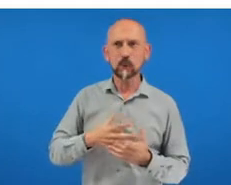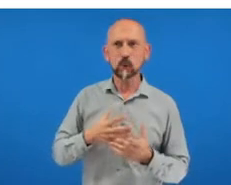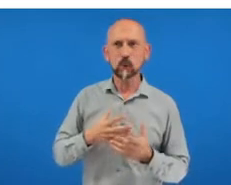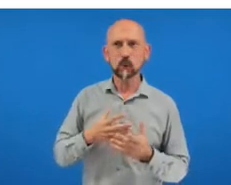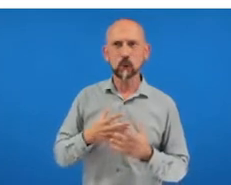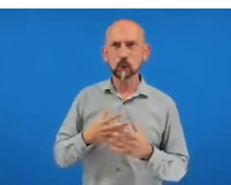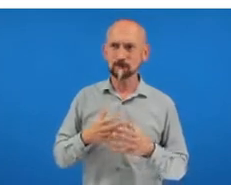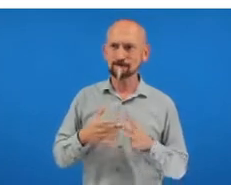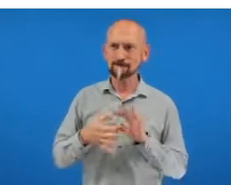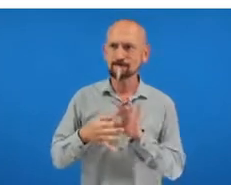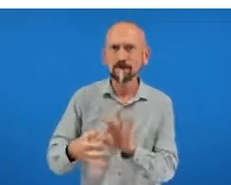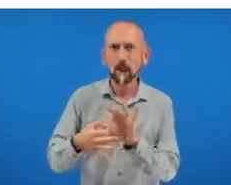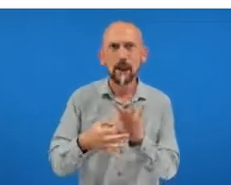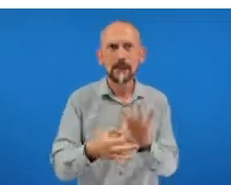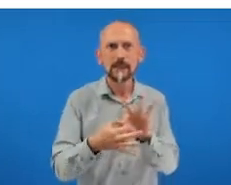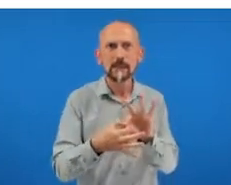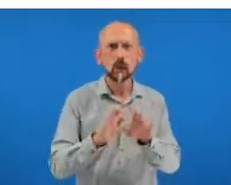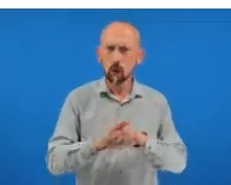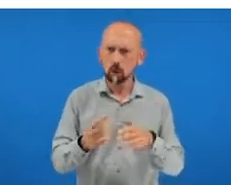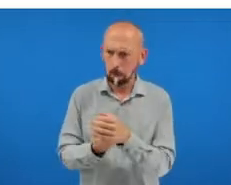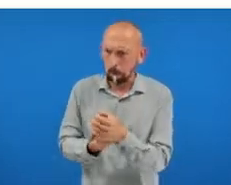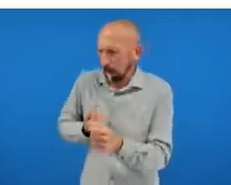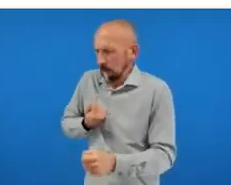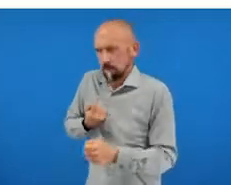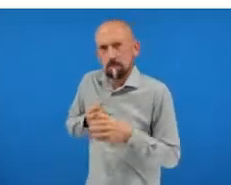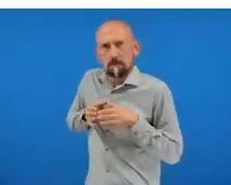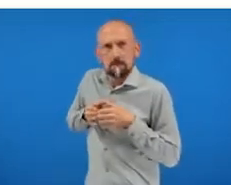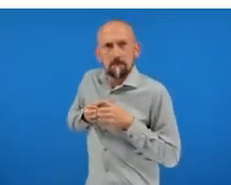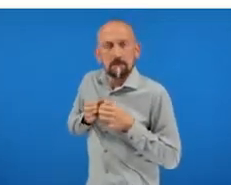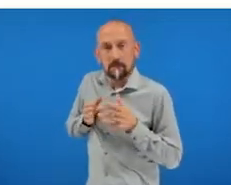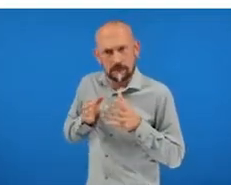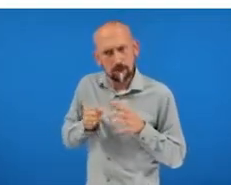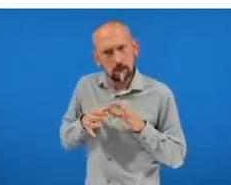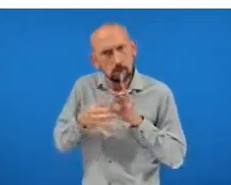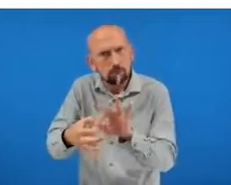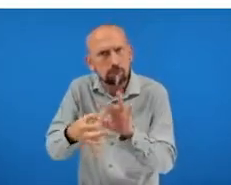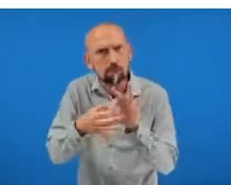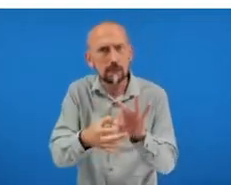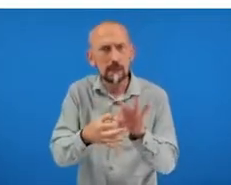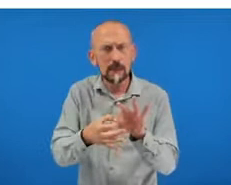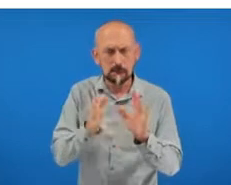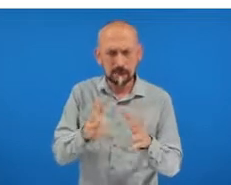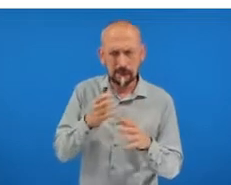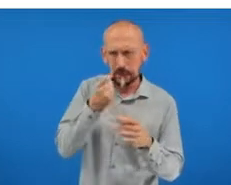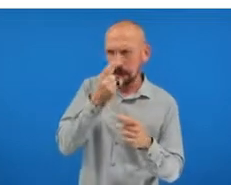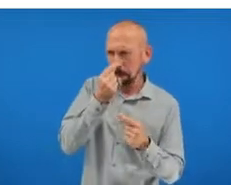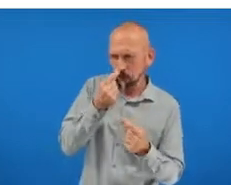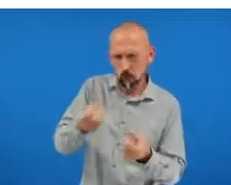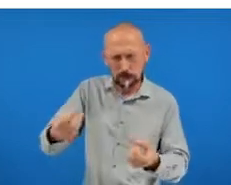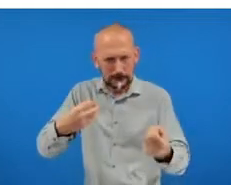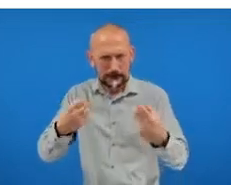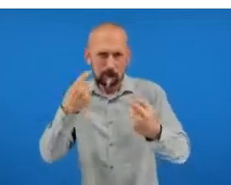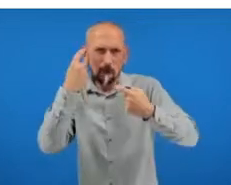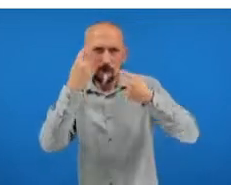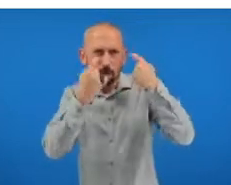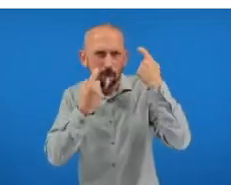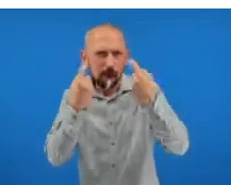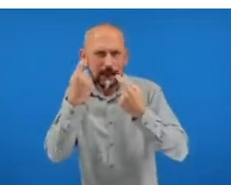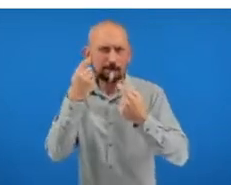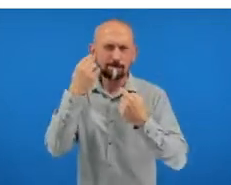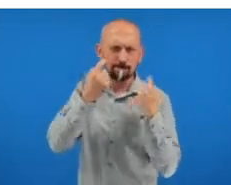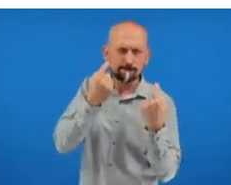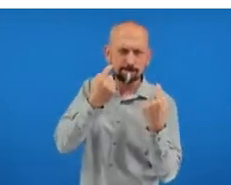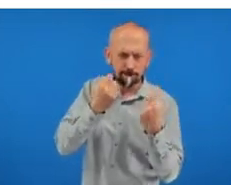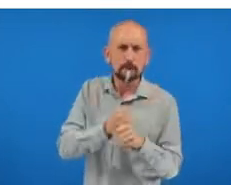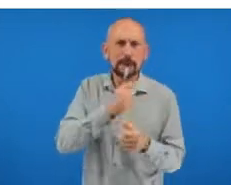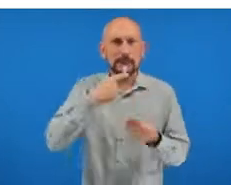you're connected and that you can take a step back and reflect and take on board other opinions and then make decisions from